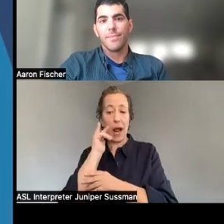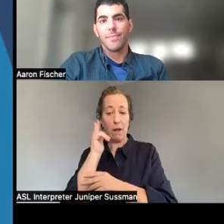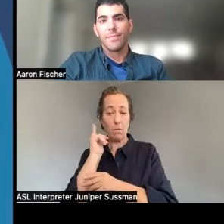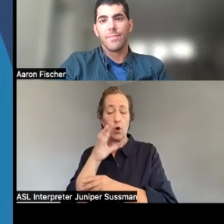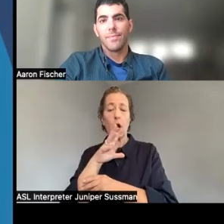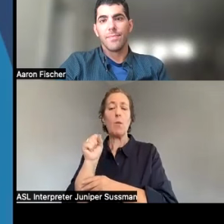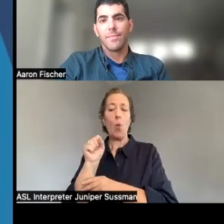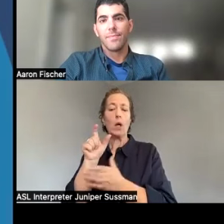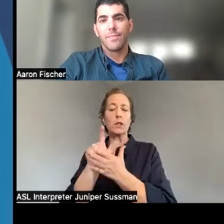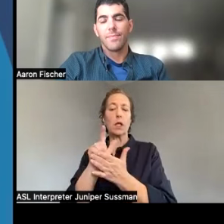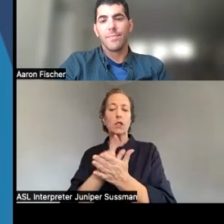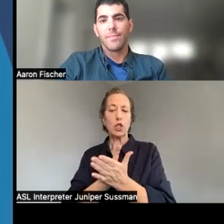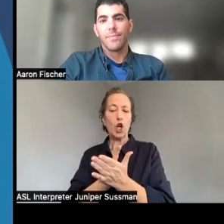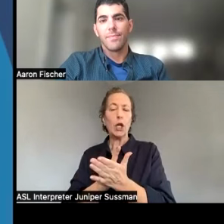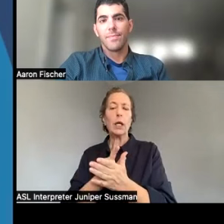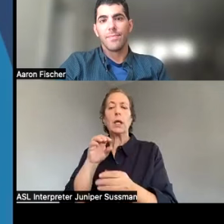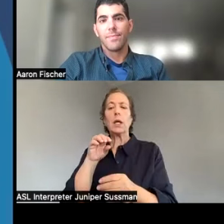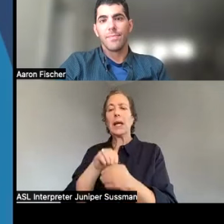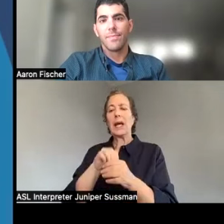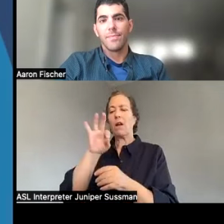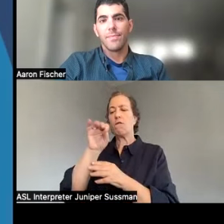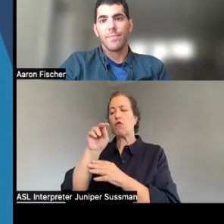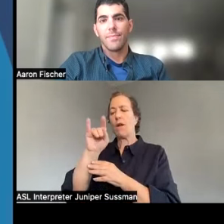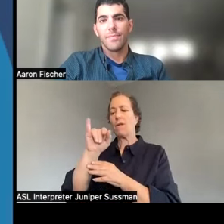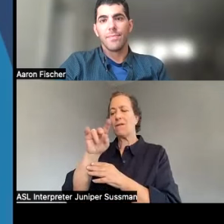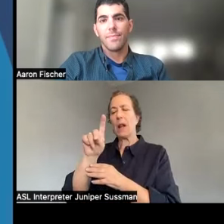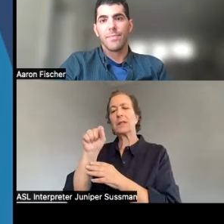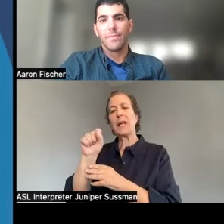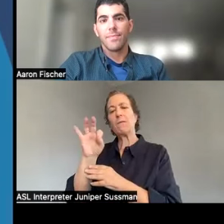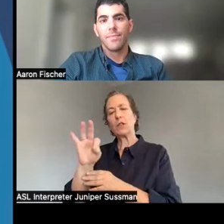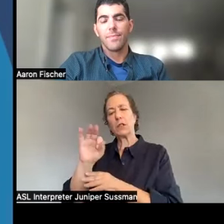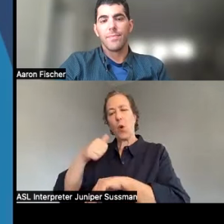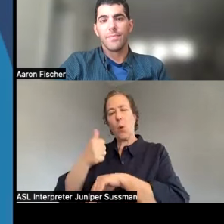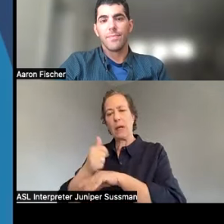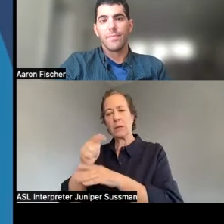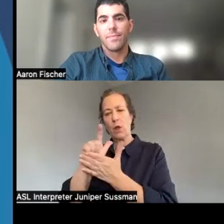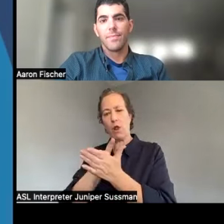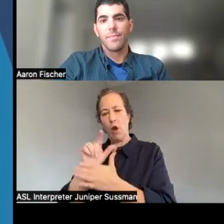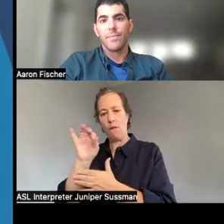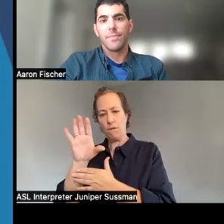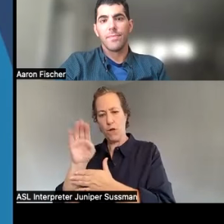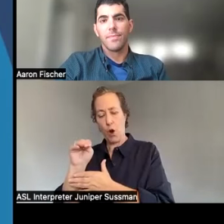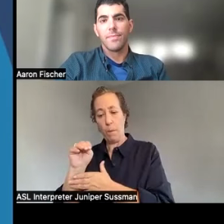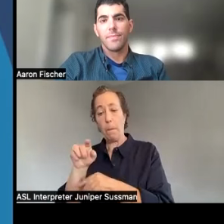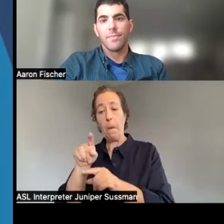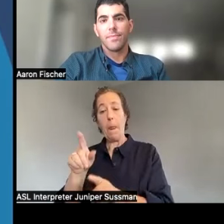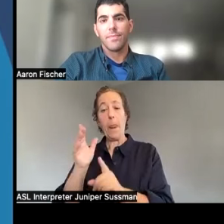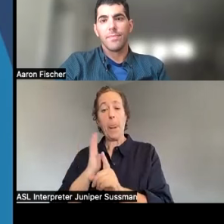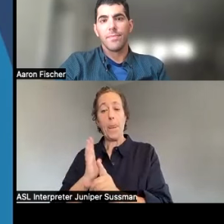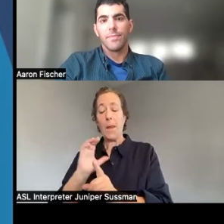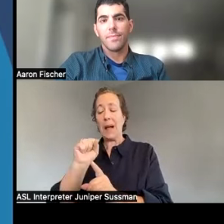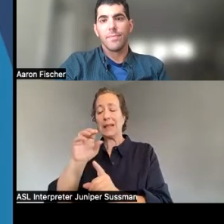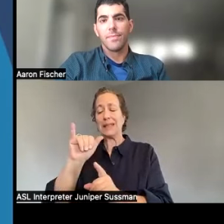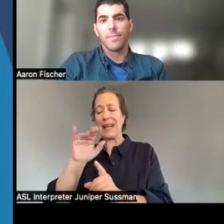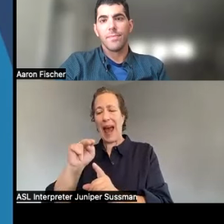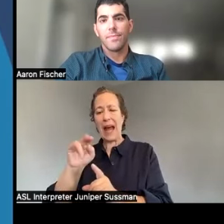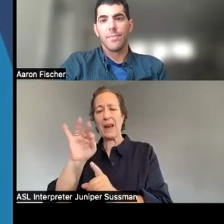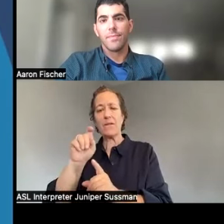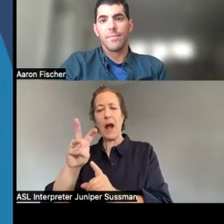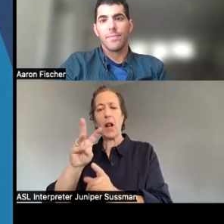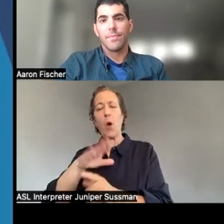at Rosenbein, Galvin, and Grunfeld, a San Francisco-based law firm. Aaron was a Skadden Fellow at the Children's